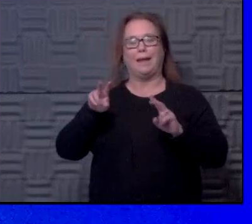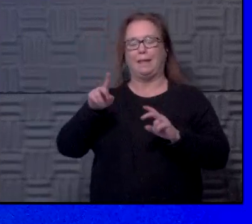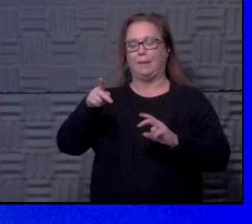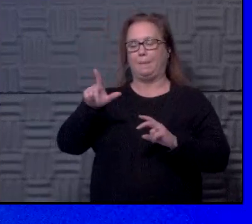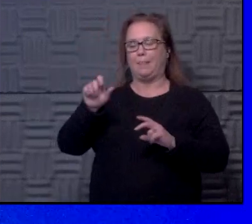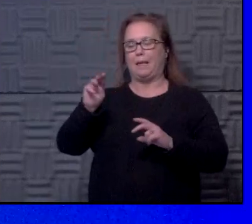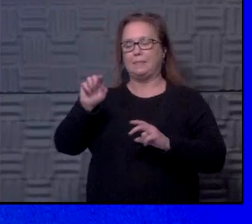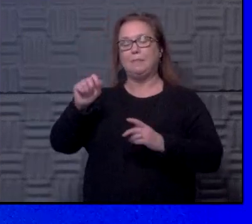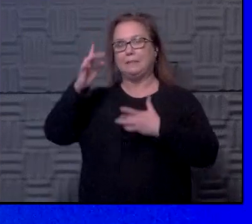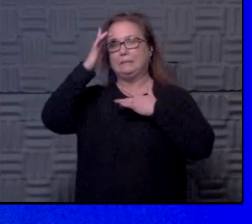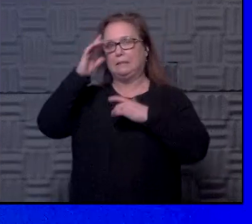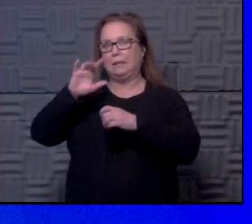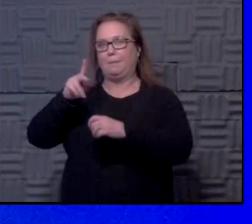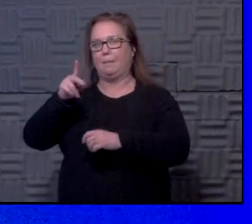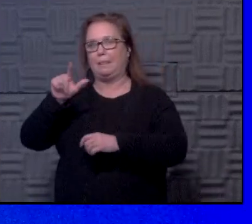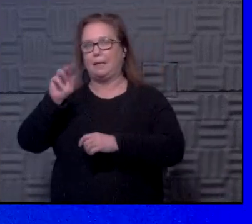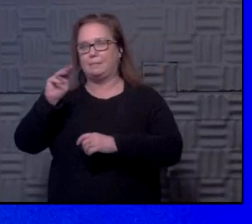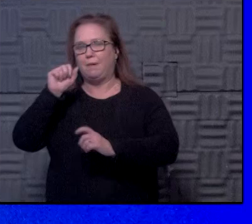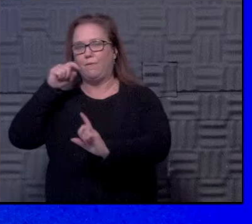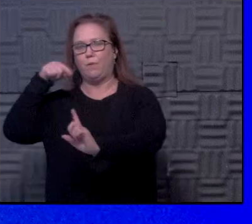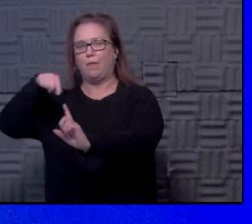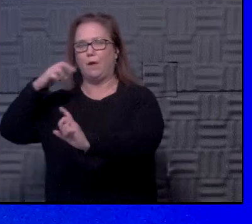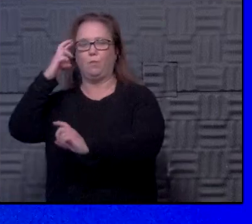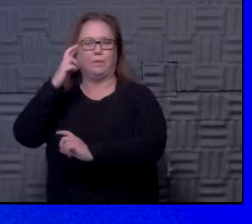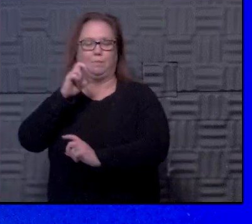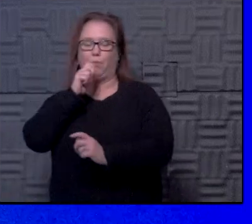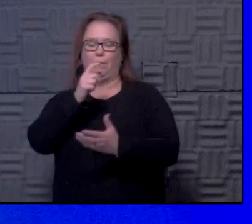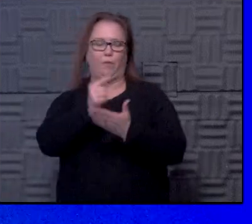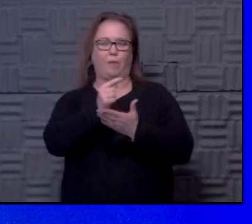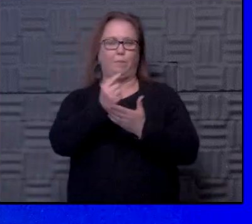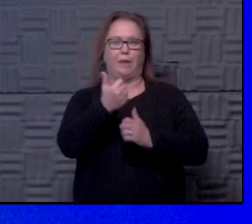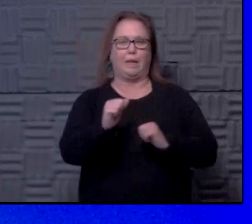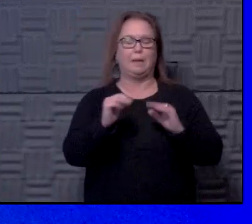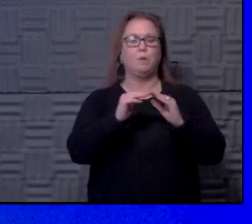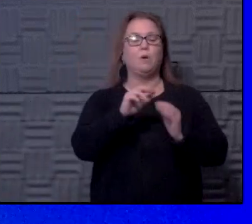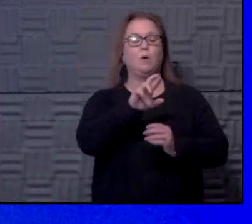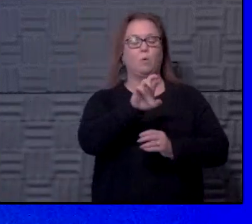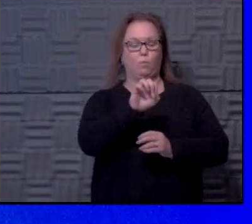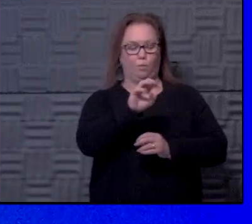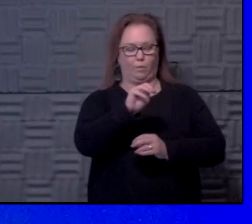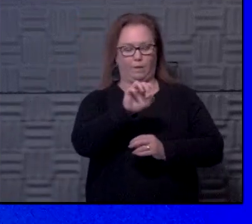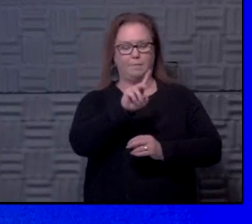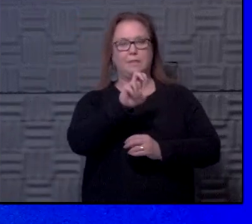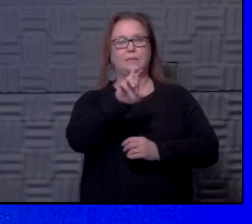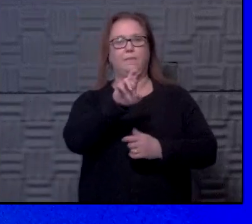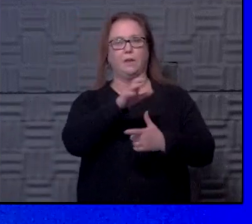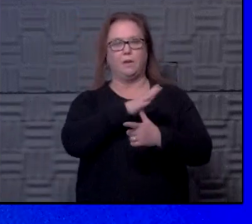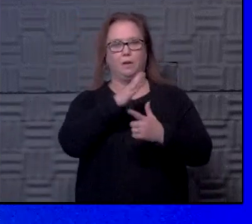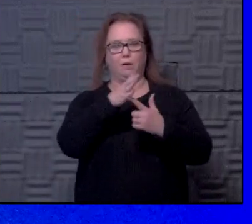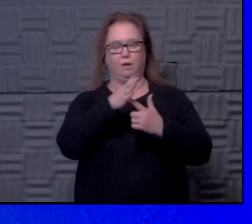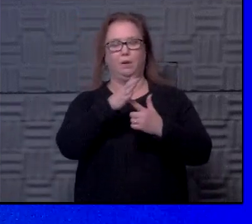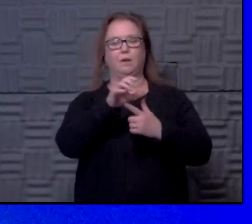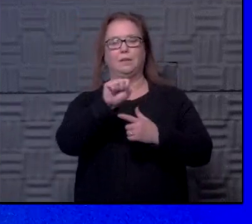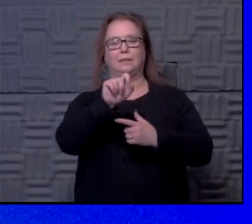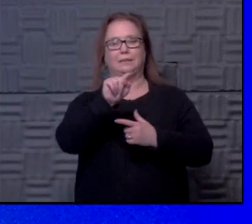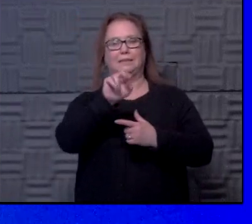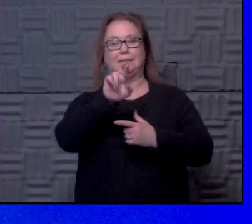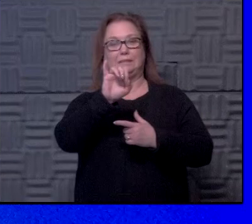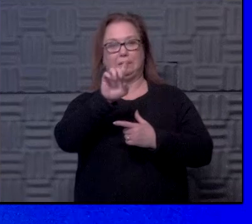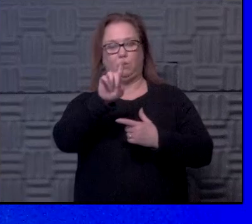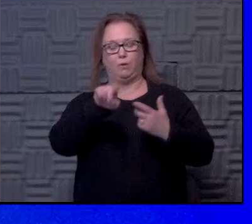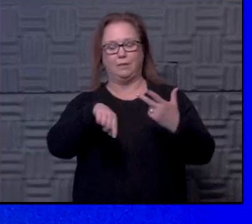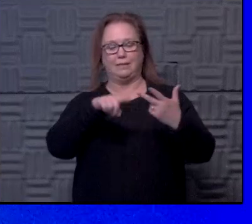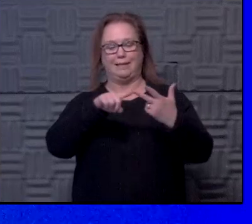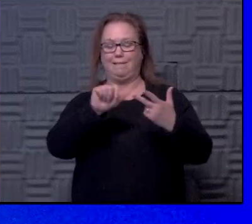convalescent plasma for that purpose, but we don't use it routinely for therapy anymore. We still use remdesivir, the steroids, and anticoagulation. And actually what